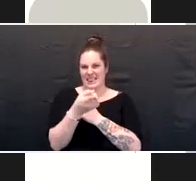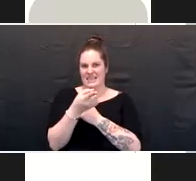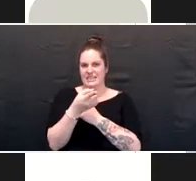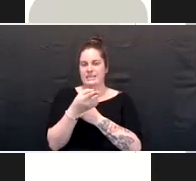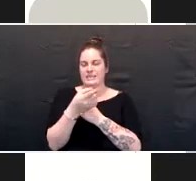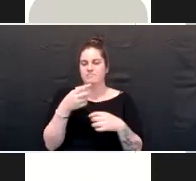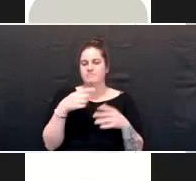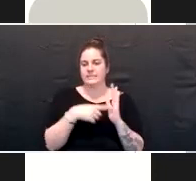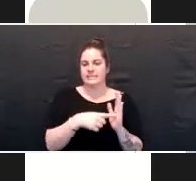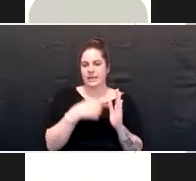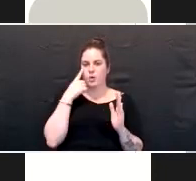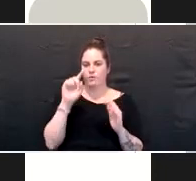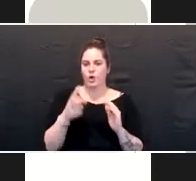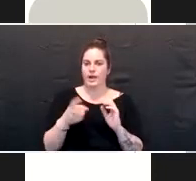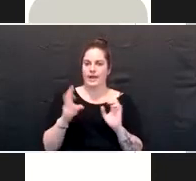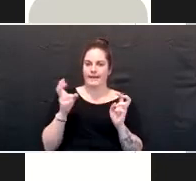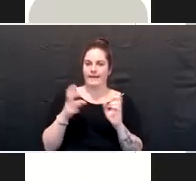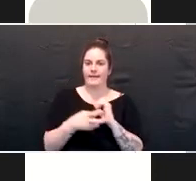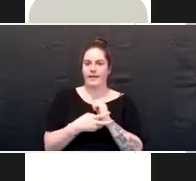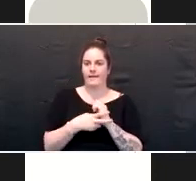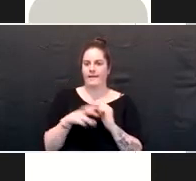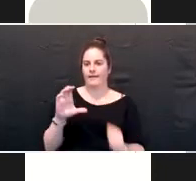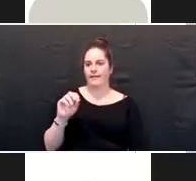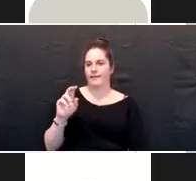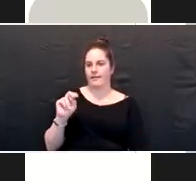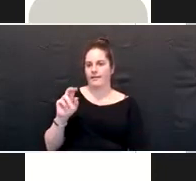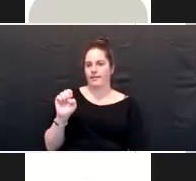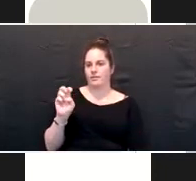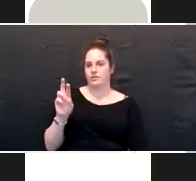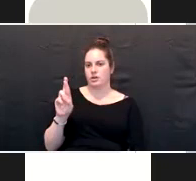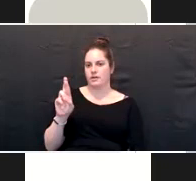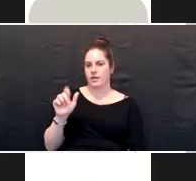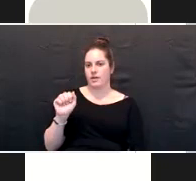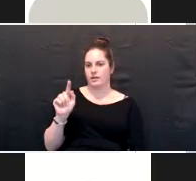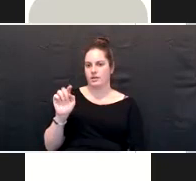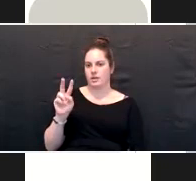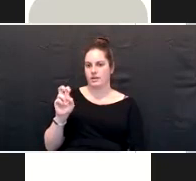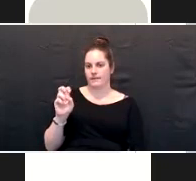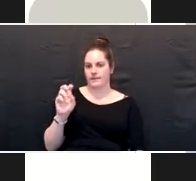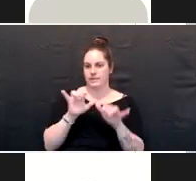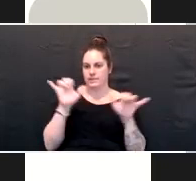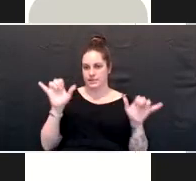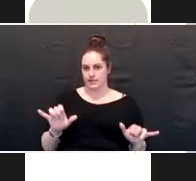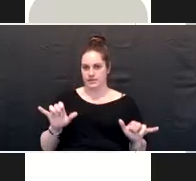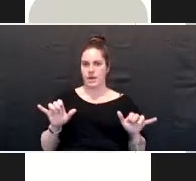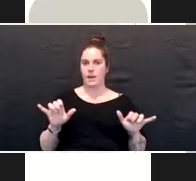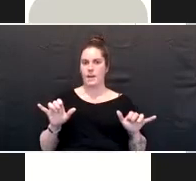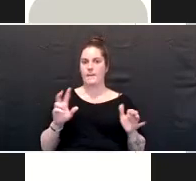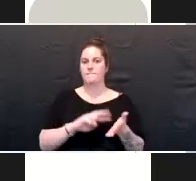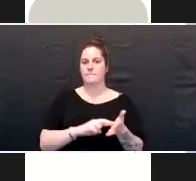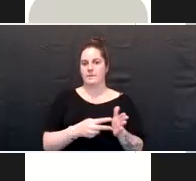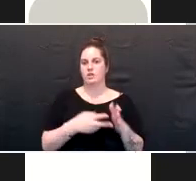system. So a conservative system is one for which there are